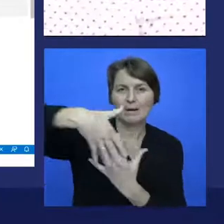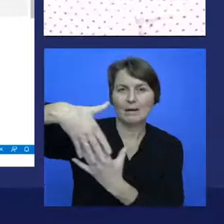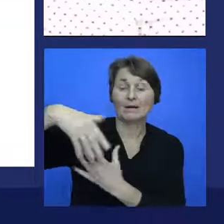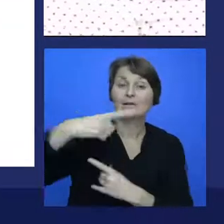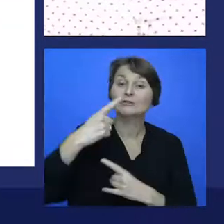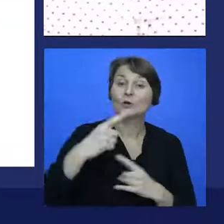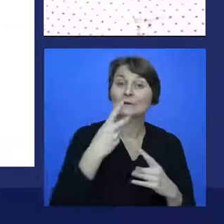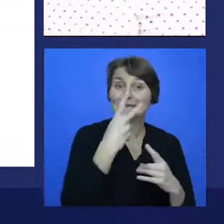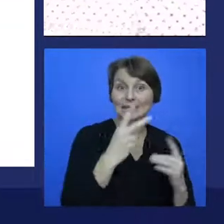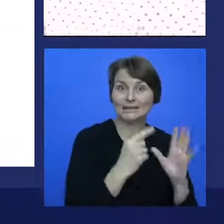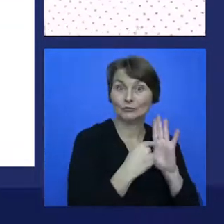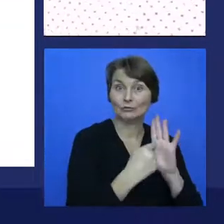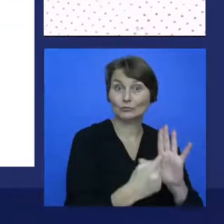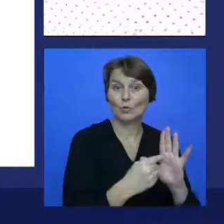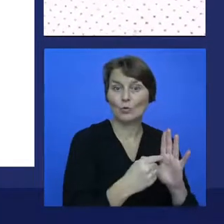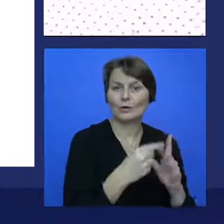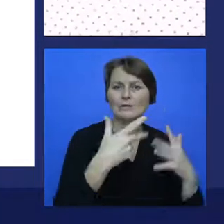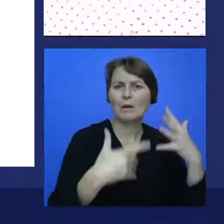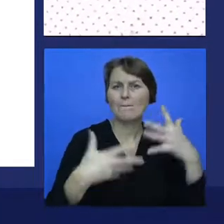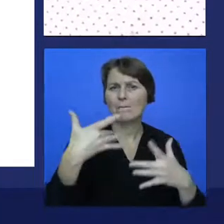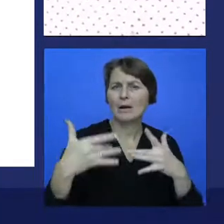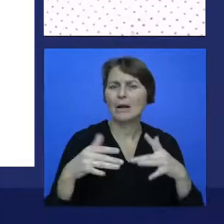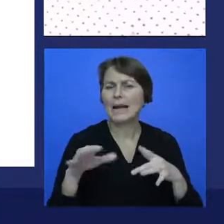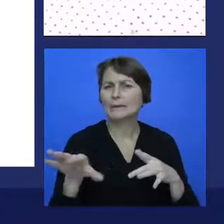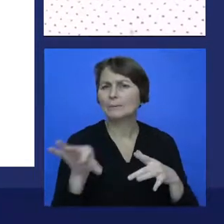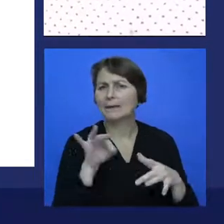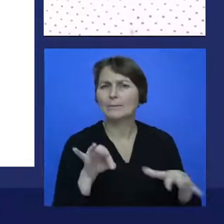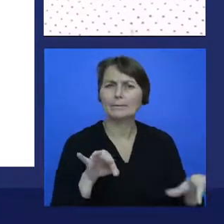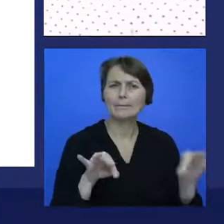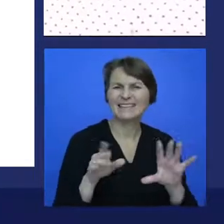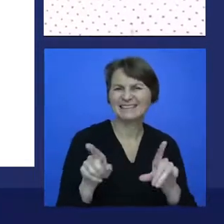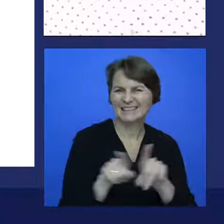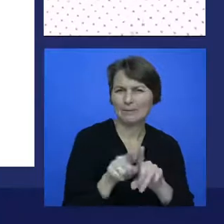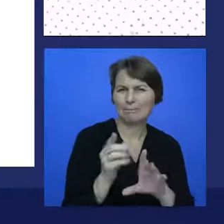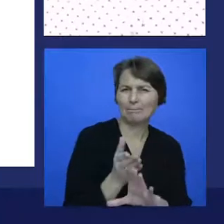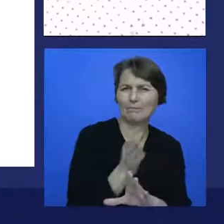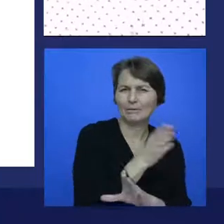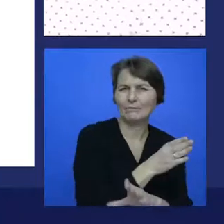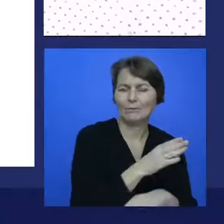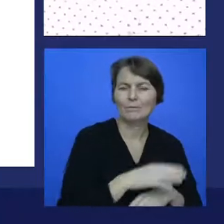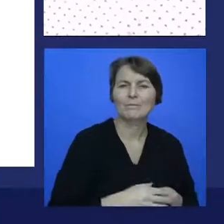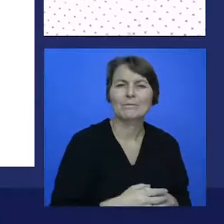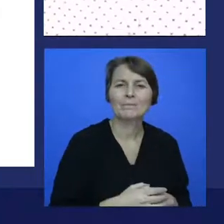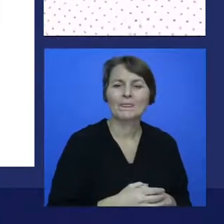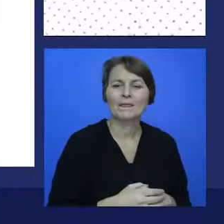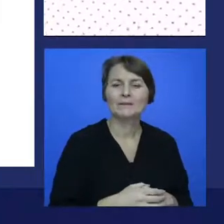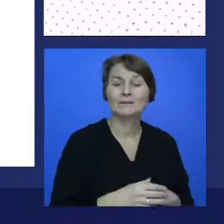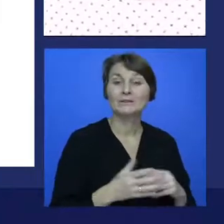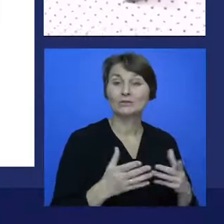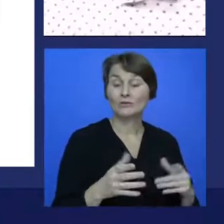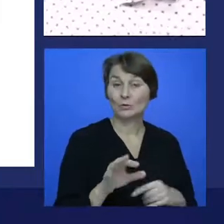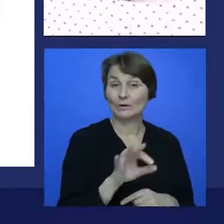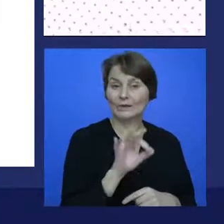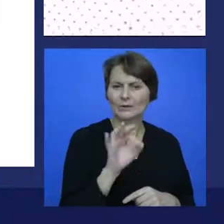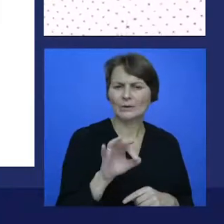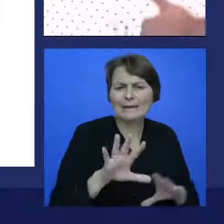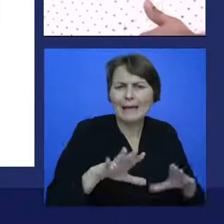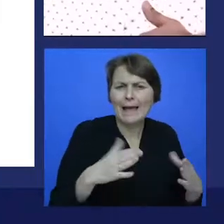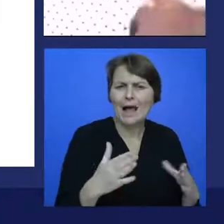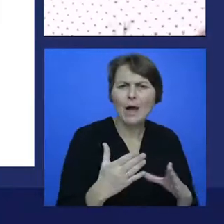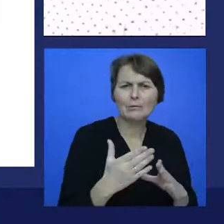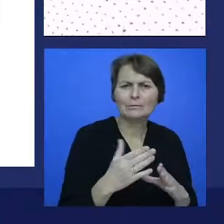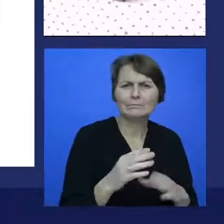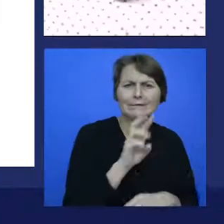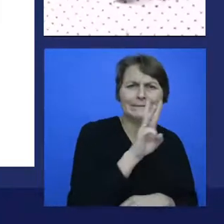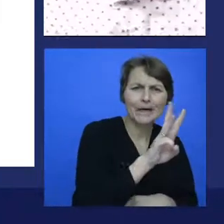right, myself, just like we chose the numbers before. So the question is, well, how do we get all of these W's and B's without